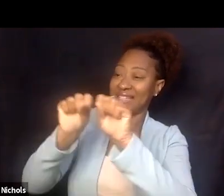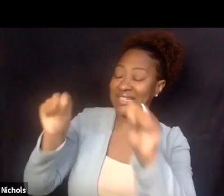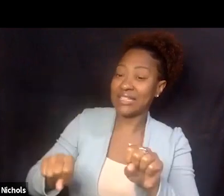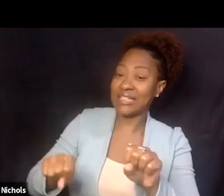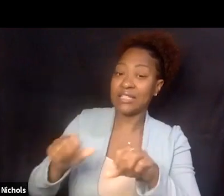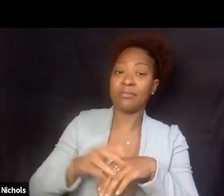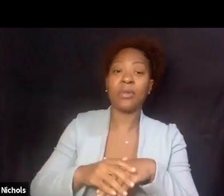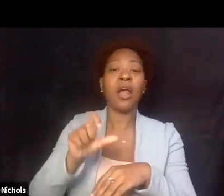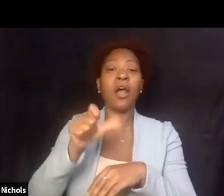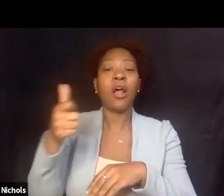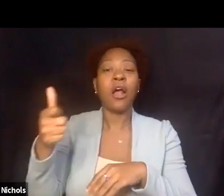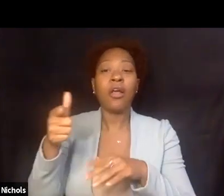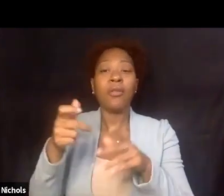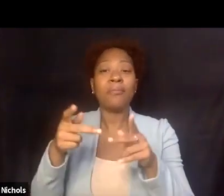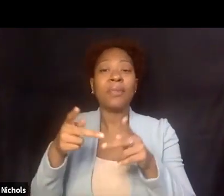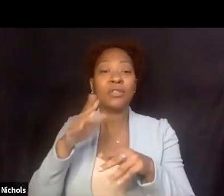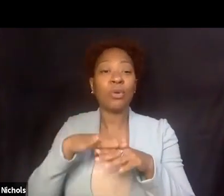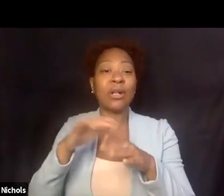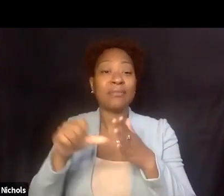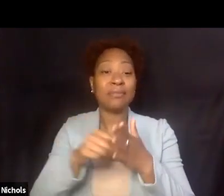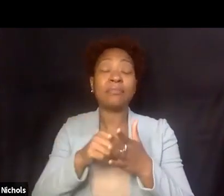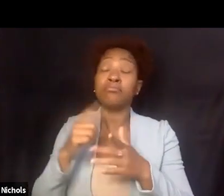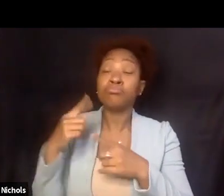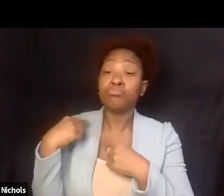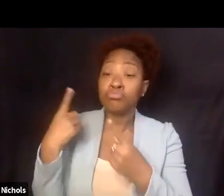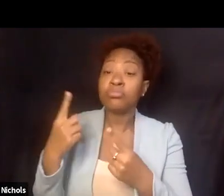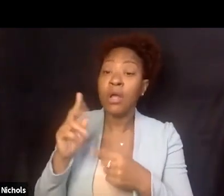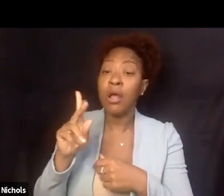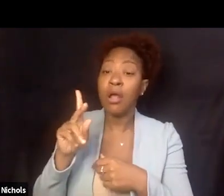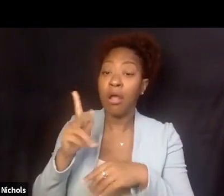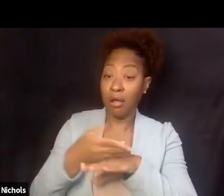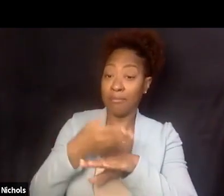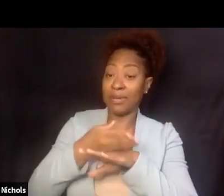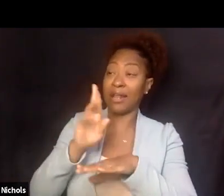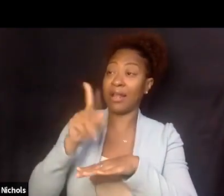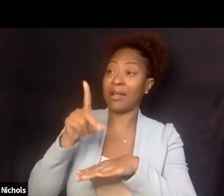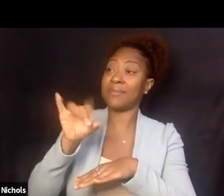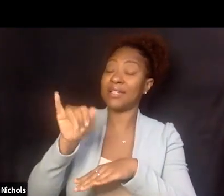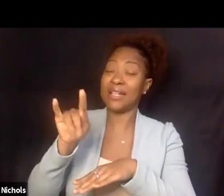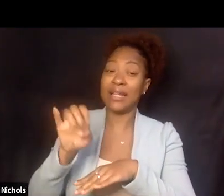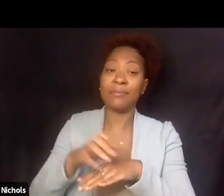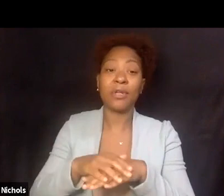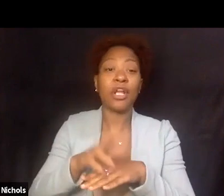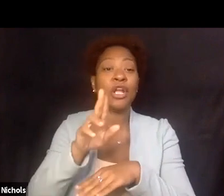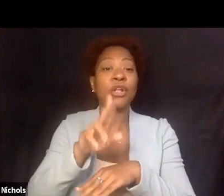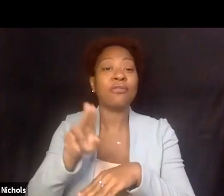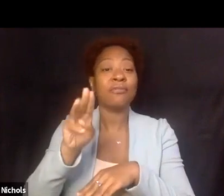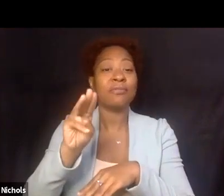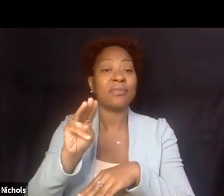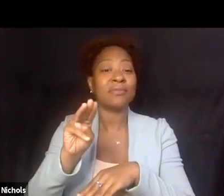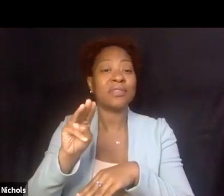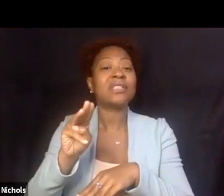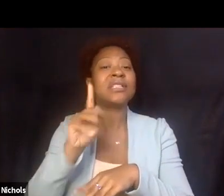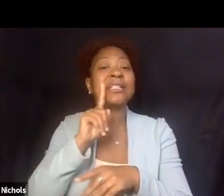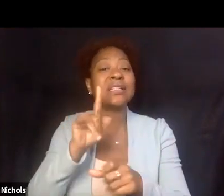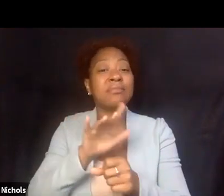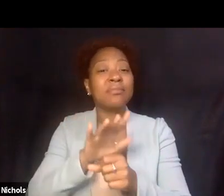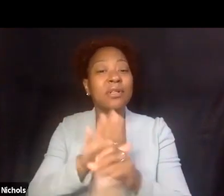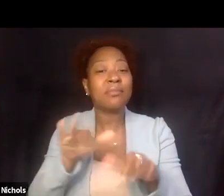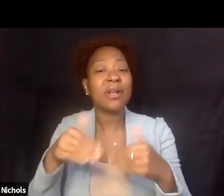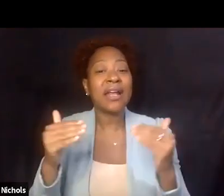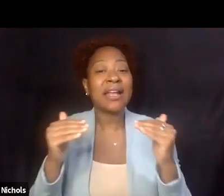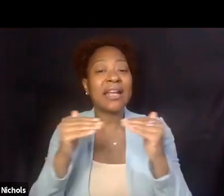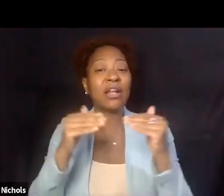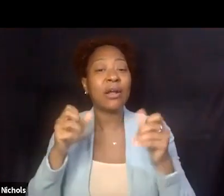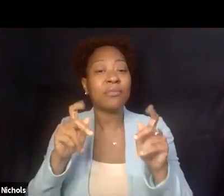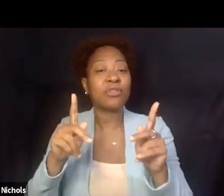on this page have been updated. The University of Michigan is committed to providing equal opportunity for participation in